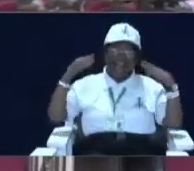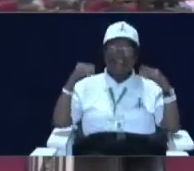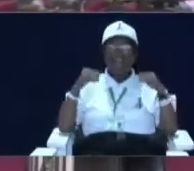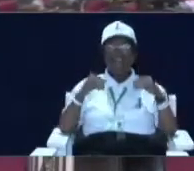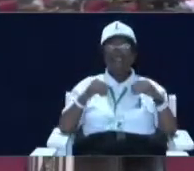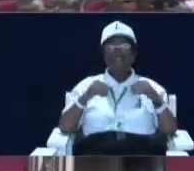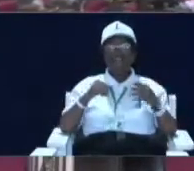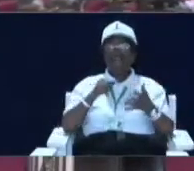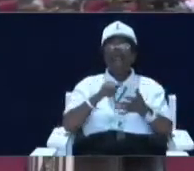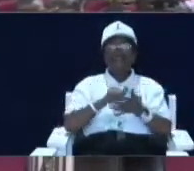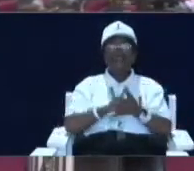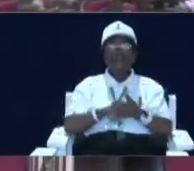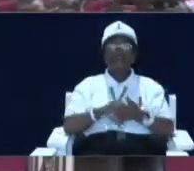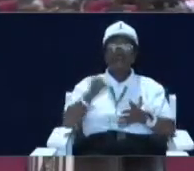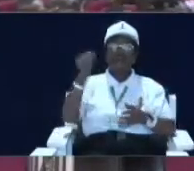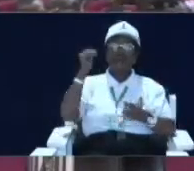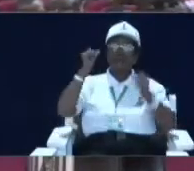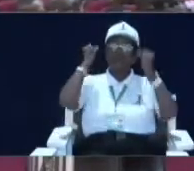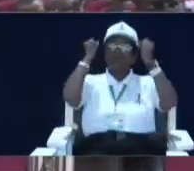That was powerful.